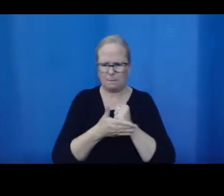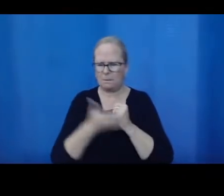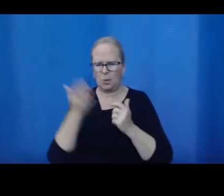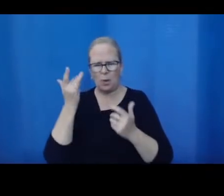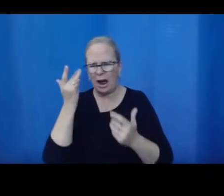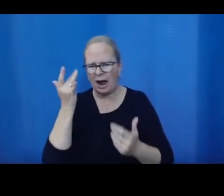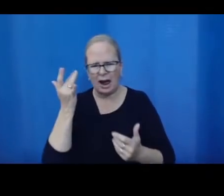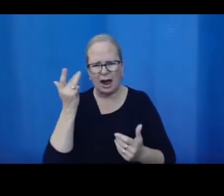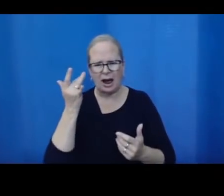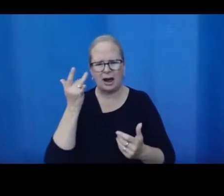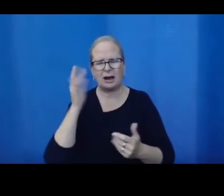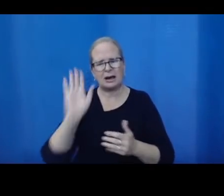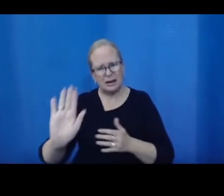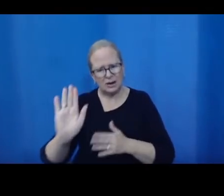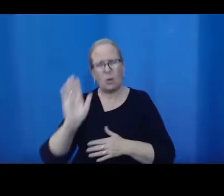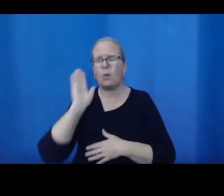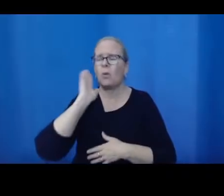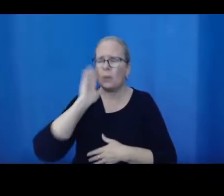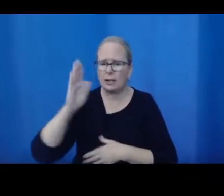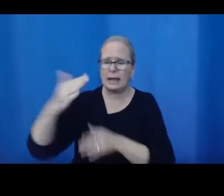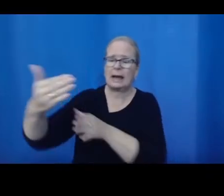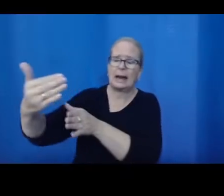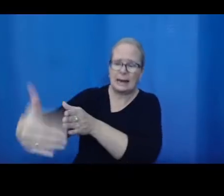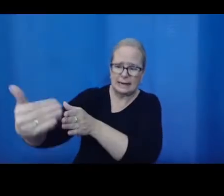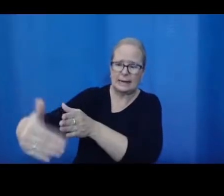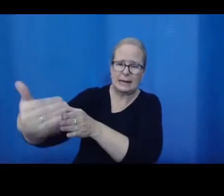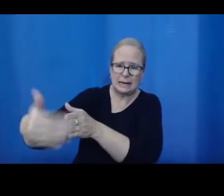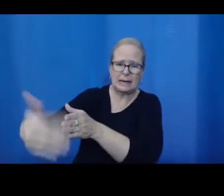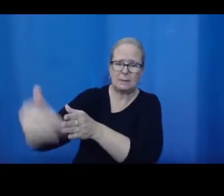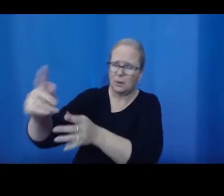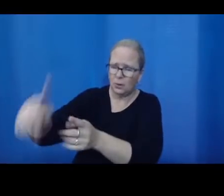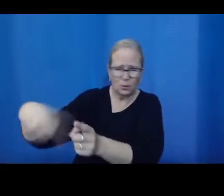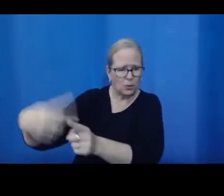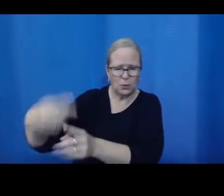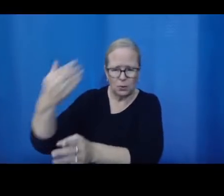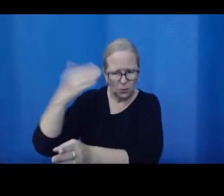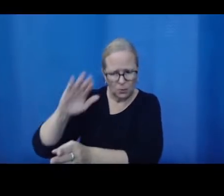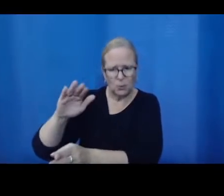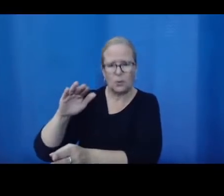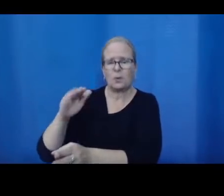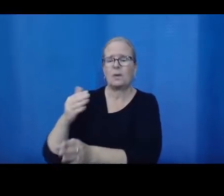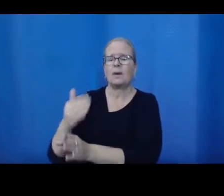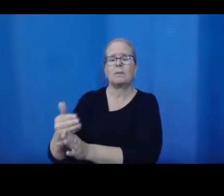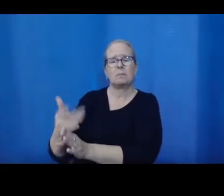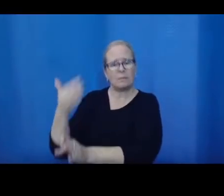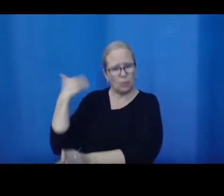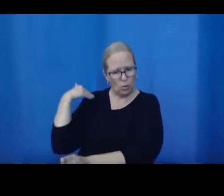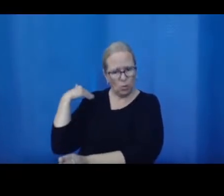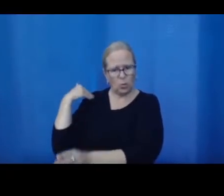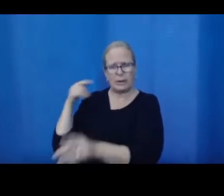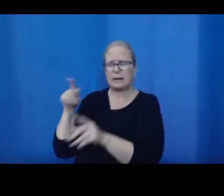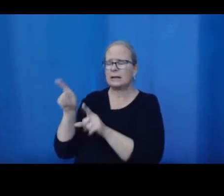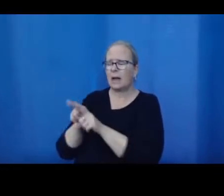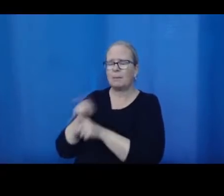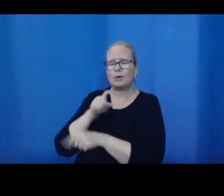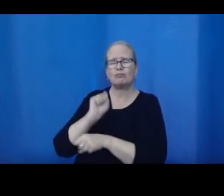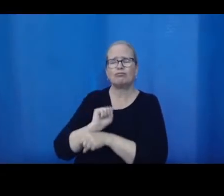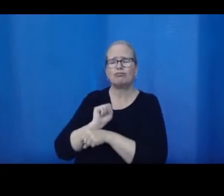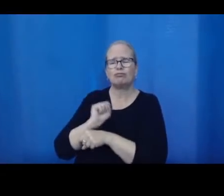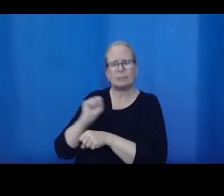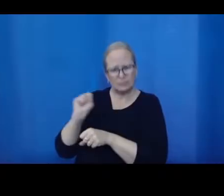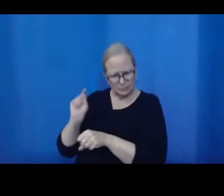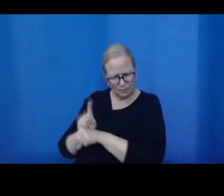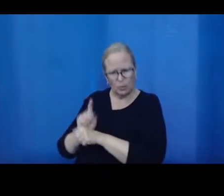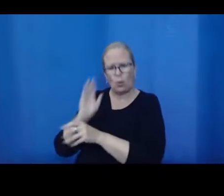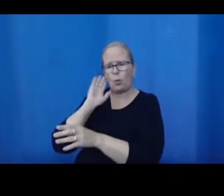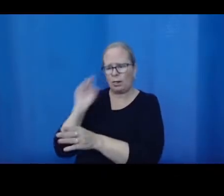back, even if they need to take a break from it in the middle of this. That doesn't mean they're not going to be able to go back to the profession. It doesn't mean that they're not going to be